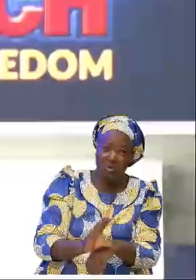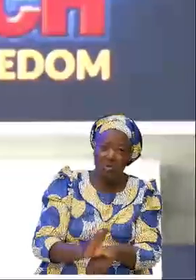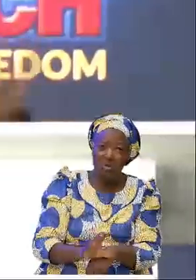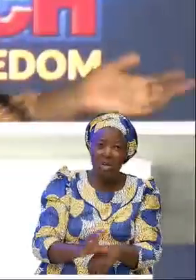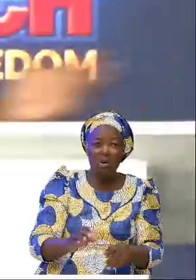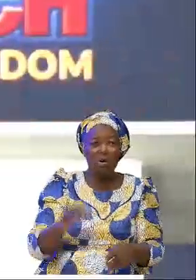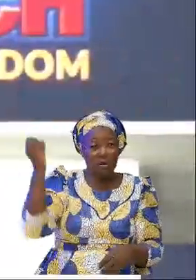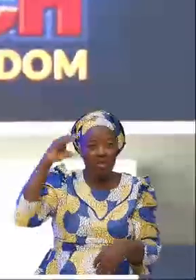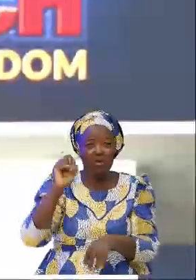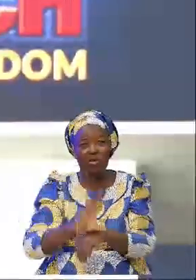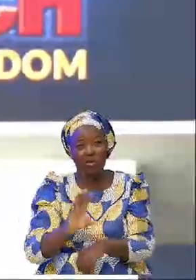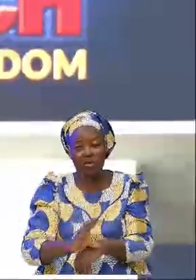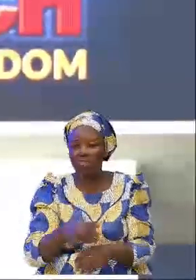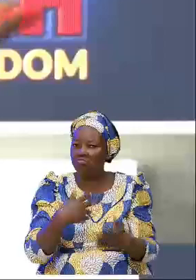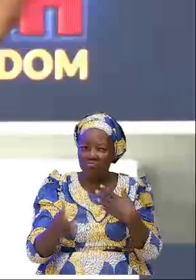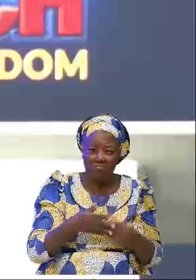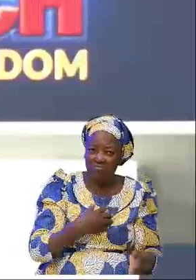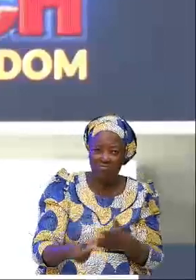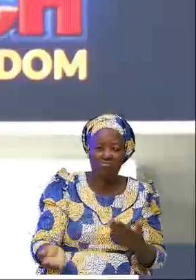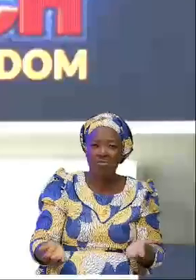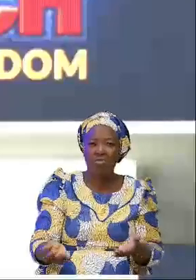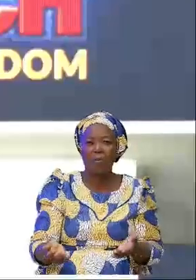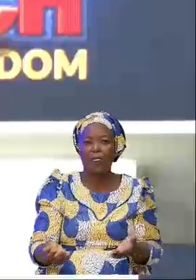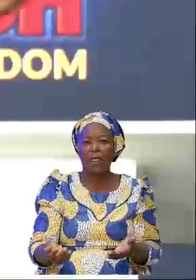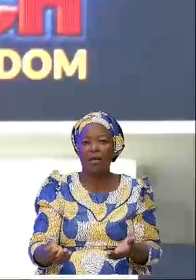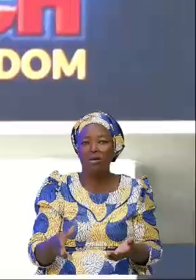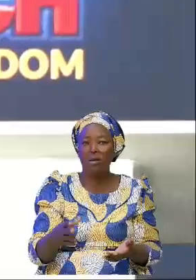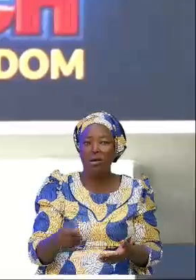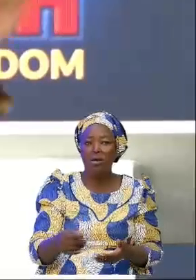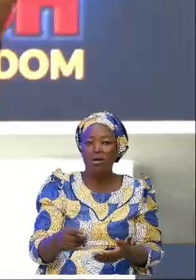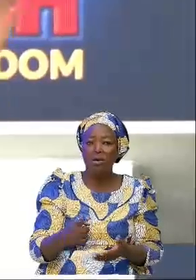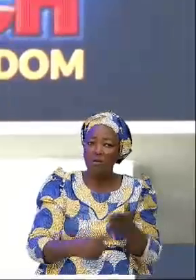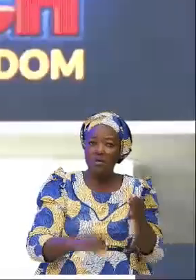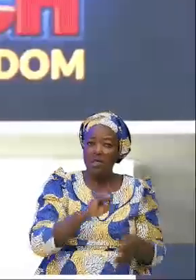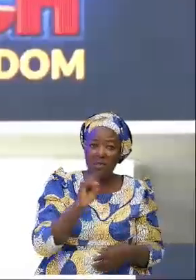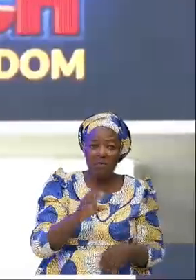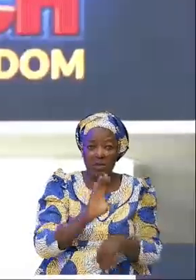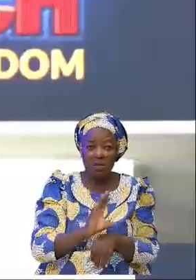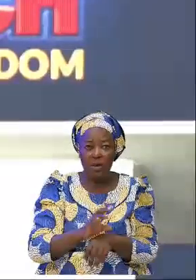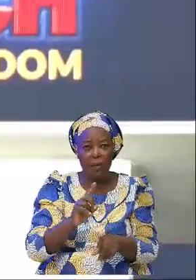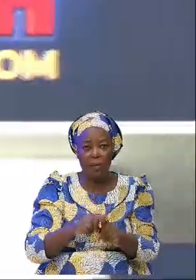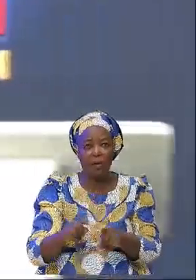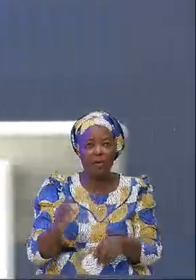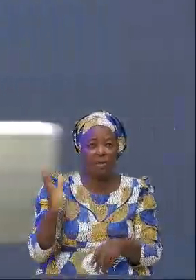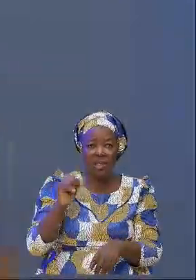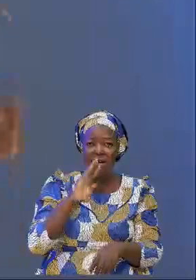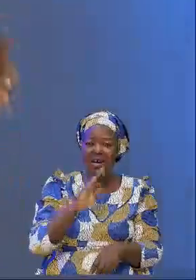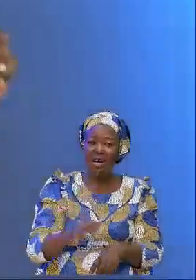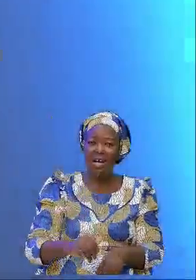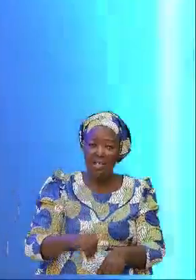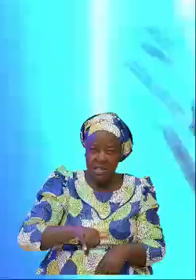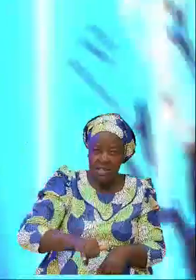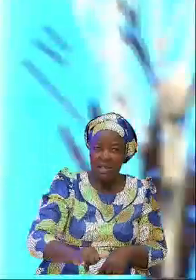church, deeper church, glorious church, gracious church, whatever. But